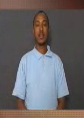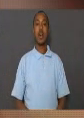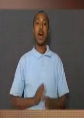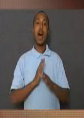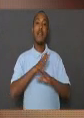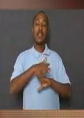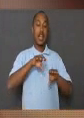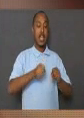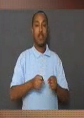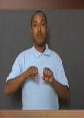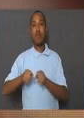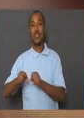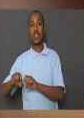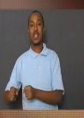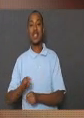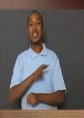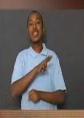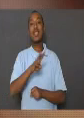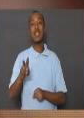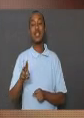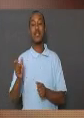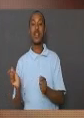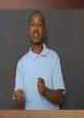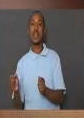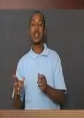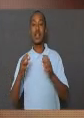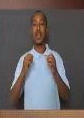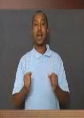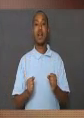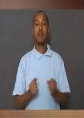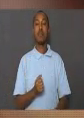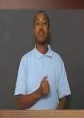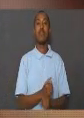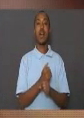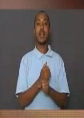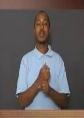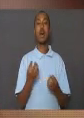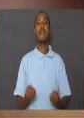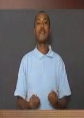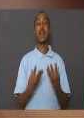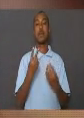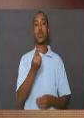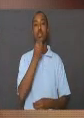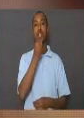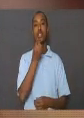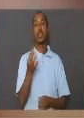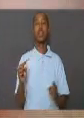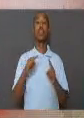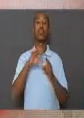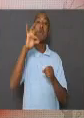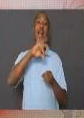After decomposing, these fertilizers can provide an abundance of nutrition to